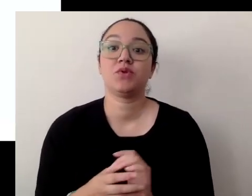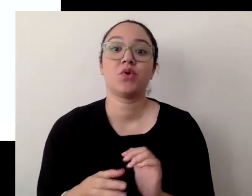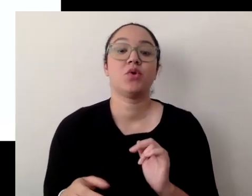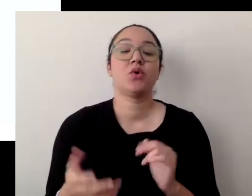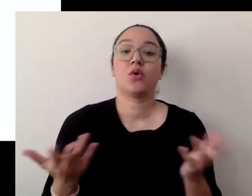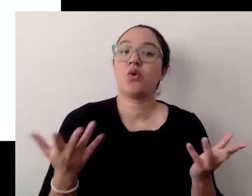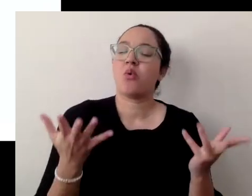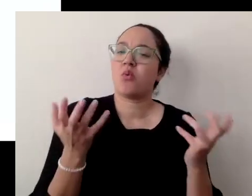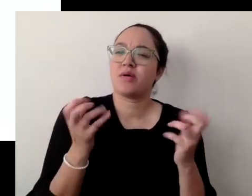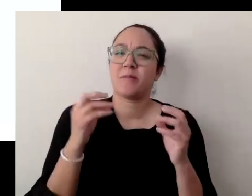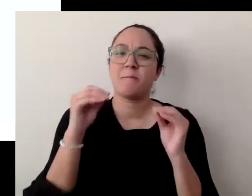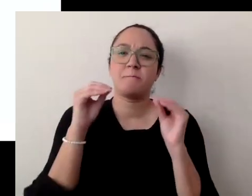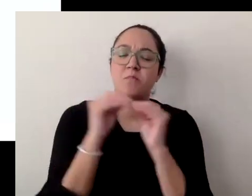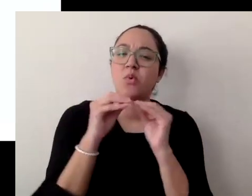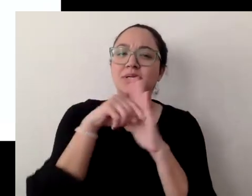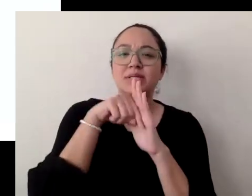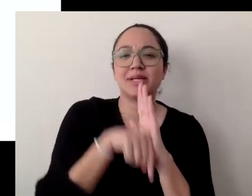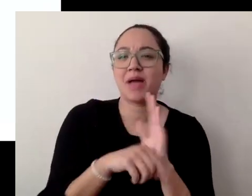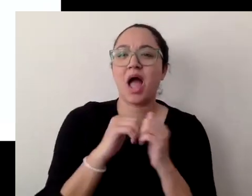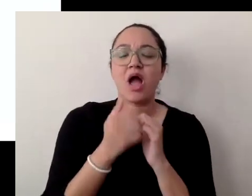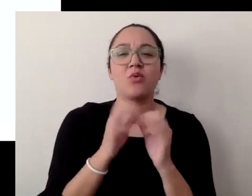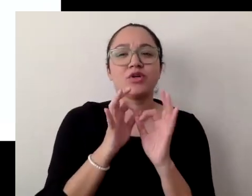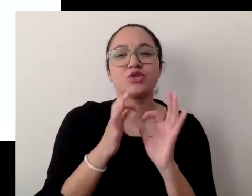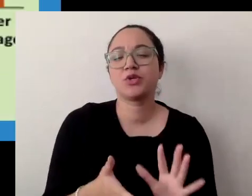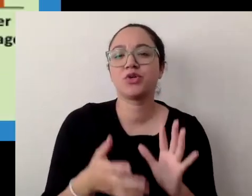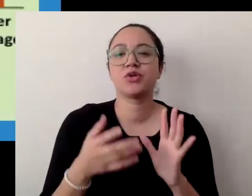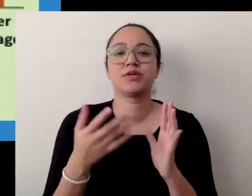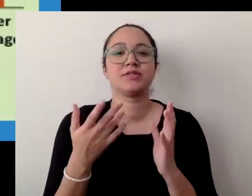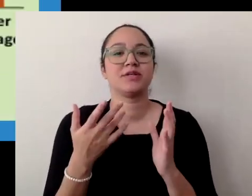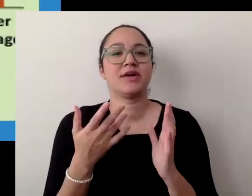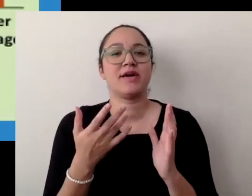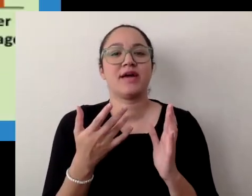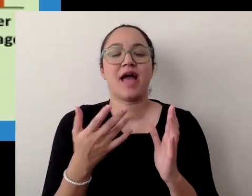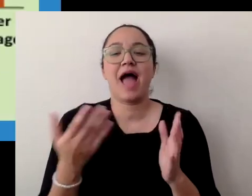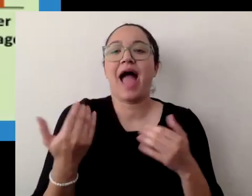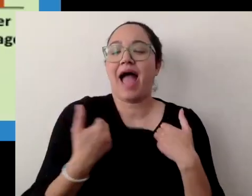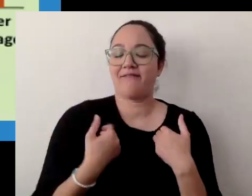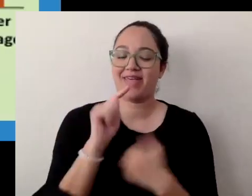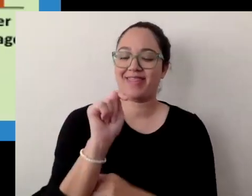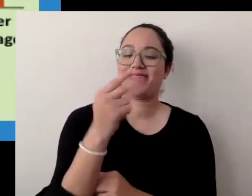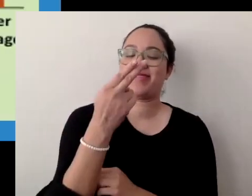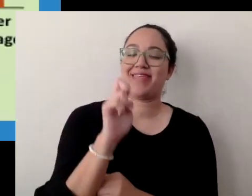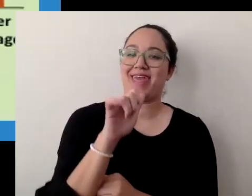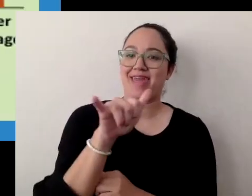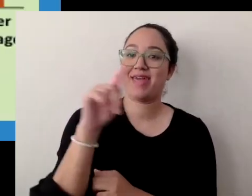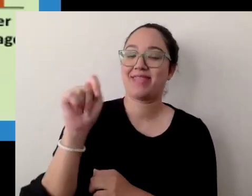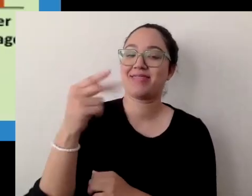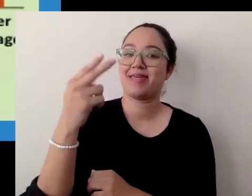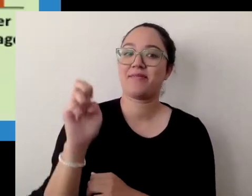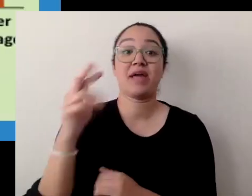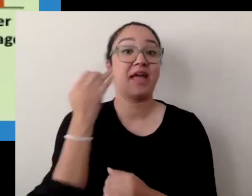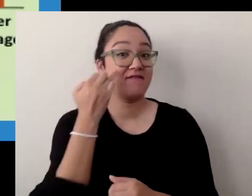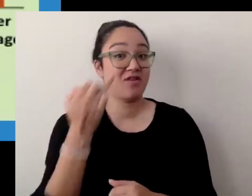So we wanted to get a little deeper into how interpreters deal with the use of they, them. For example, if a doctor